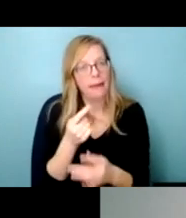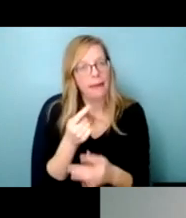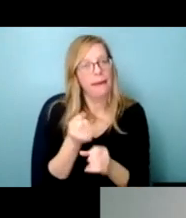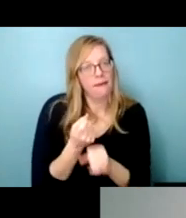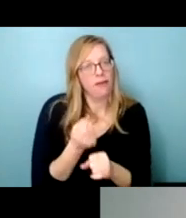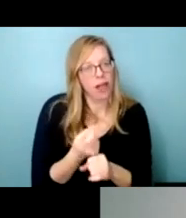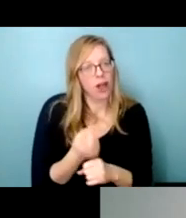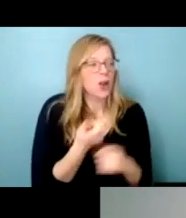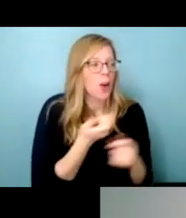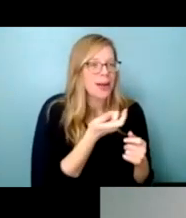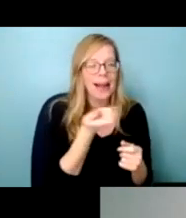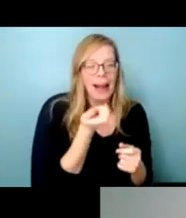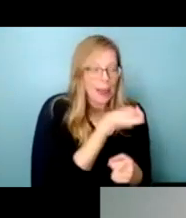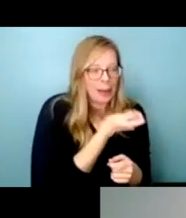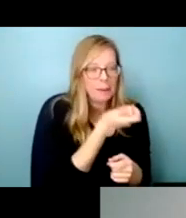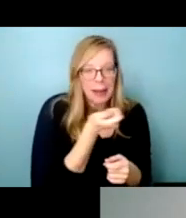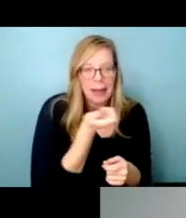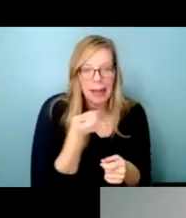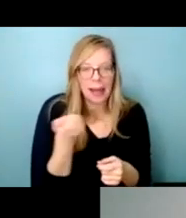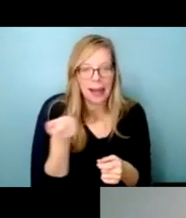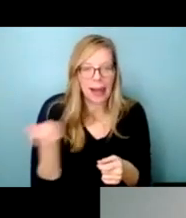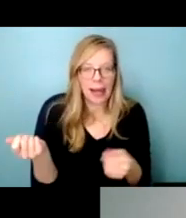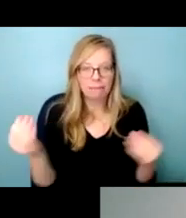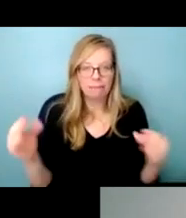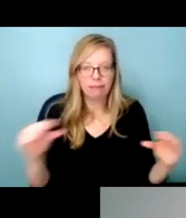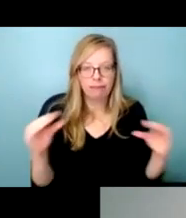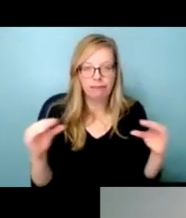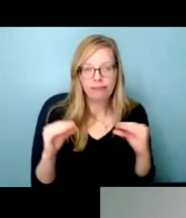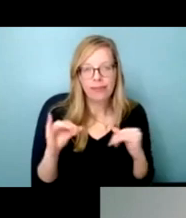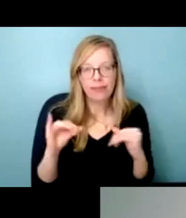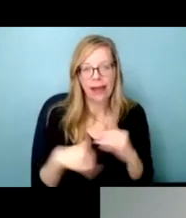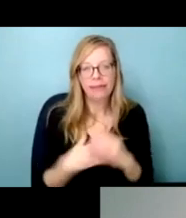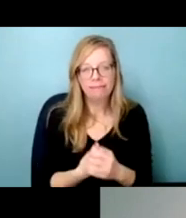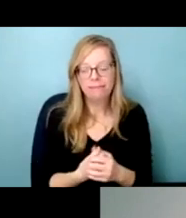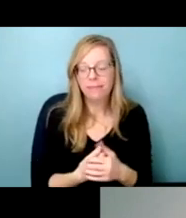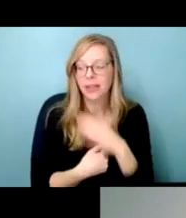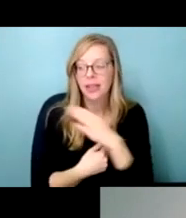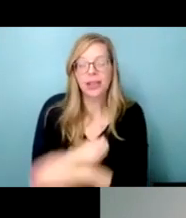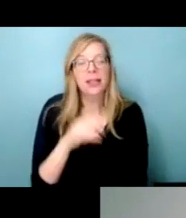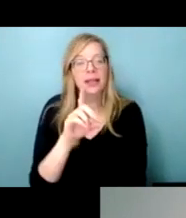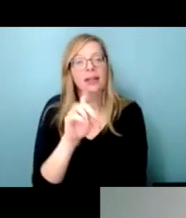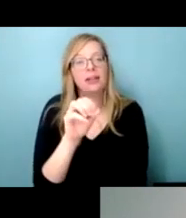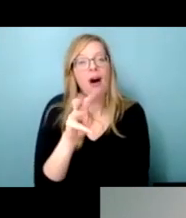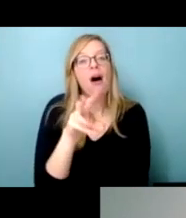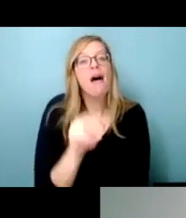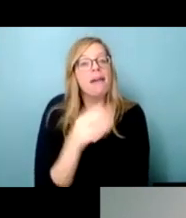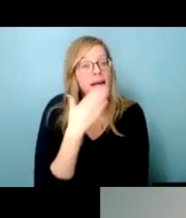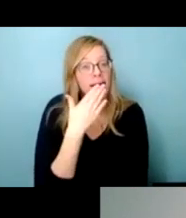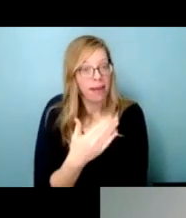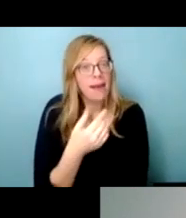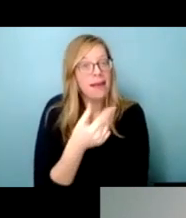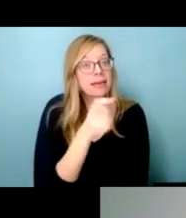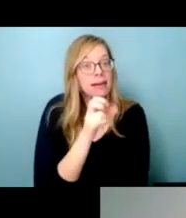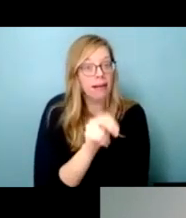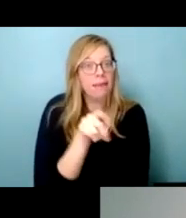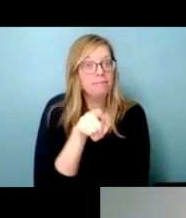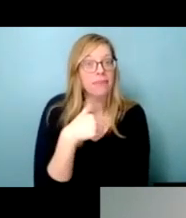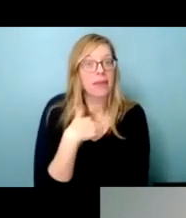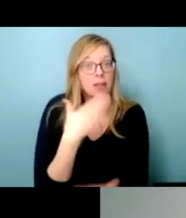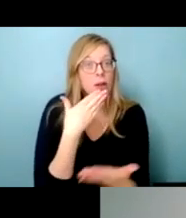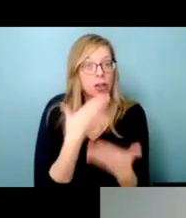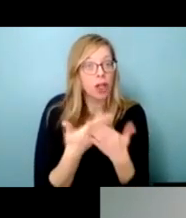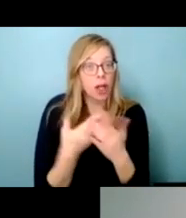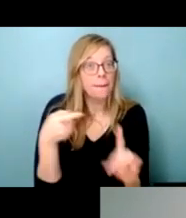and pieces right now for us. Thanks, Glenn. So you raised a couple of interesting points that I think I'd